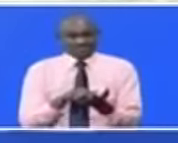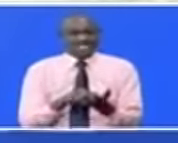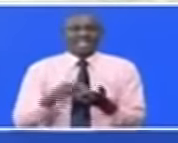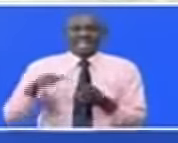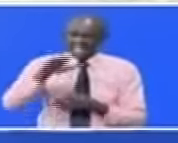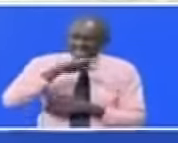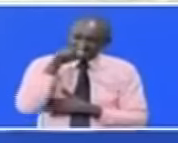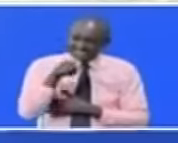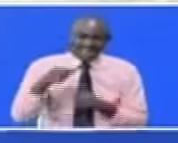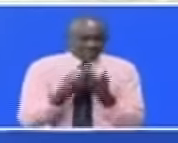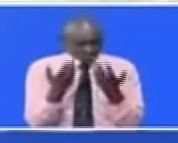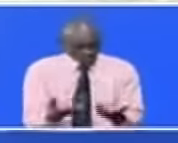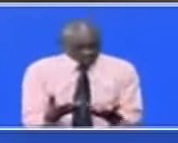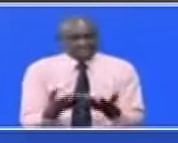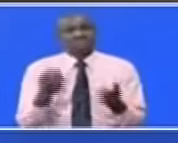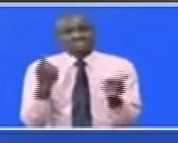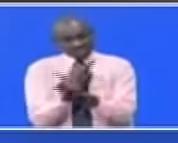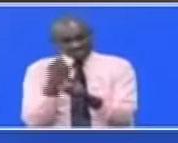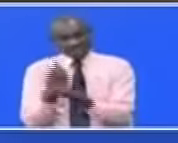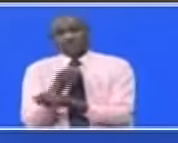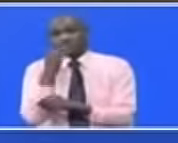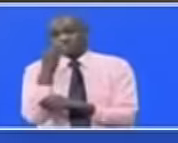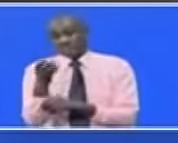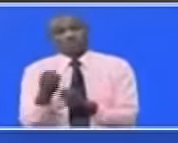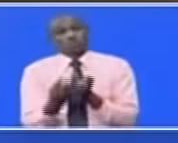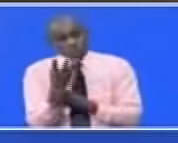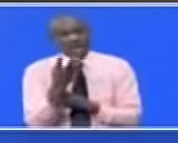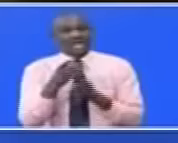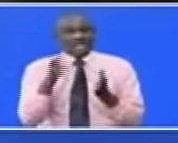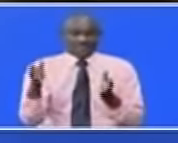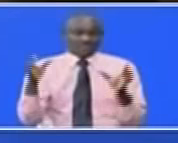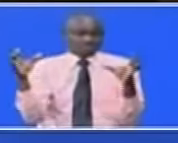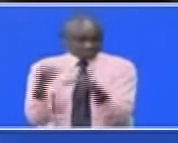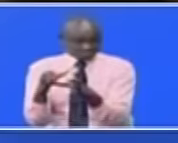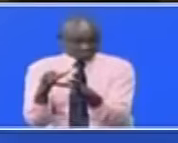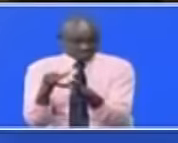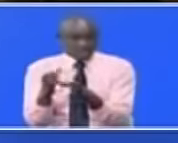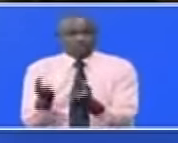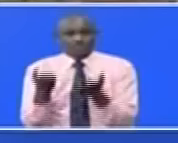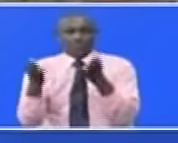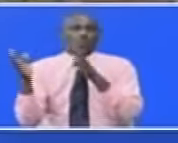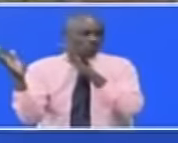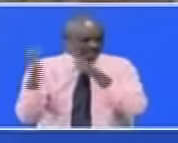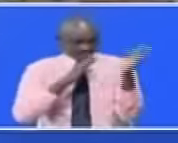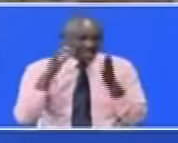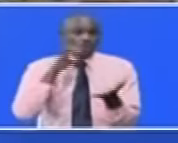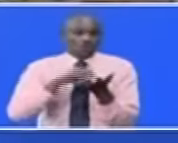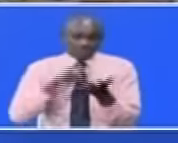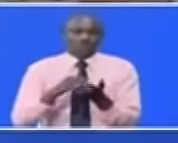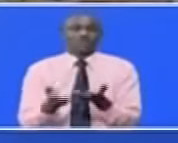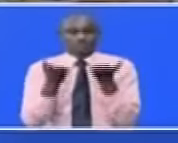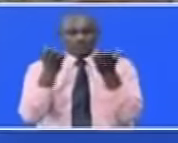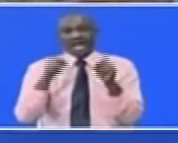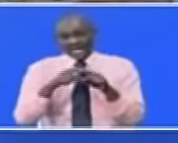supported by an increase in the production of major cash crops and the dairy subsector against a background of improved weather conditions. However, external demand